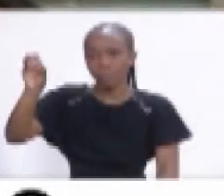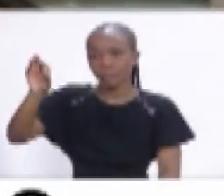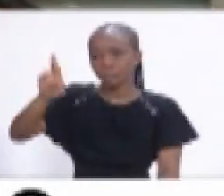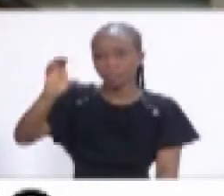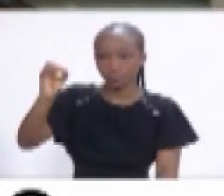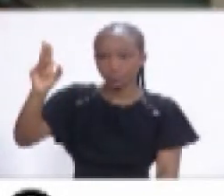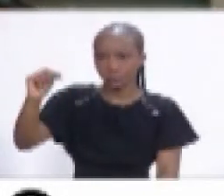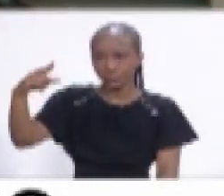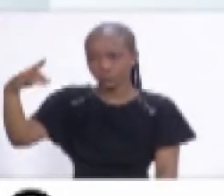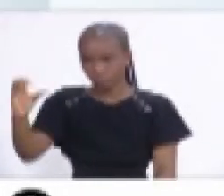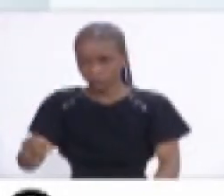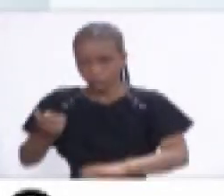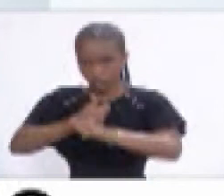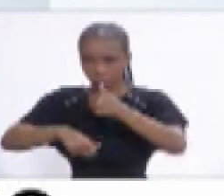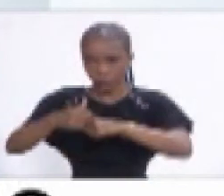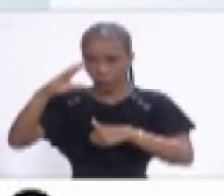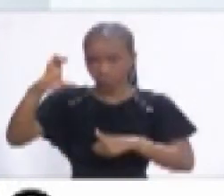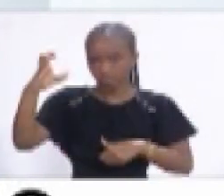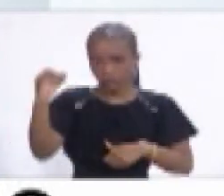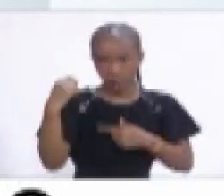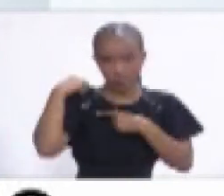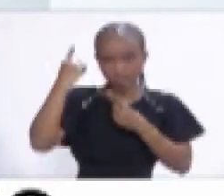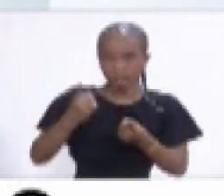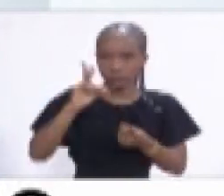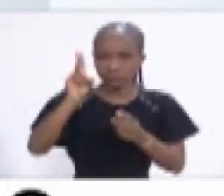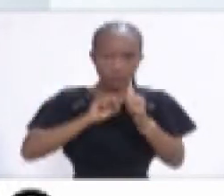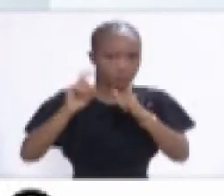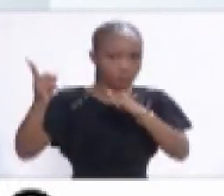who has been the acting CEO since 2016.